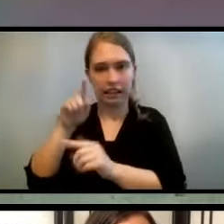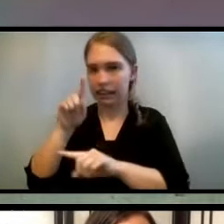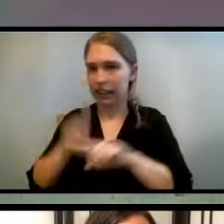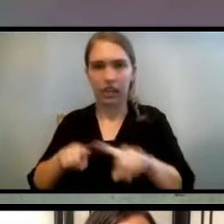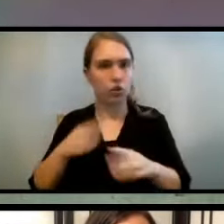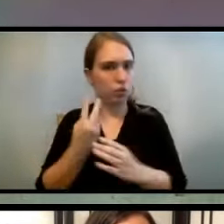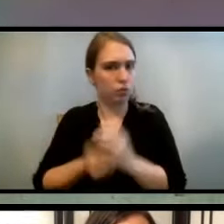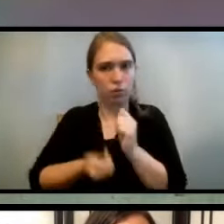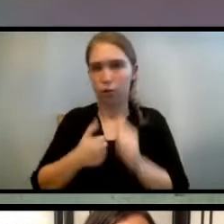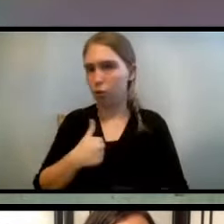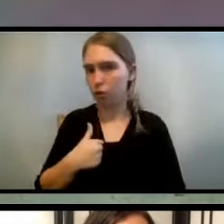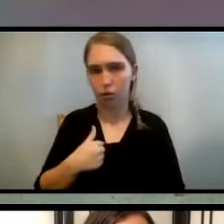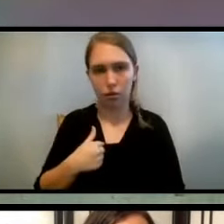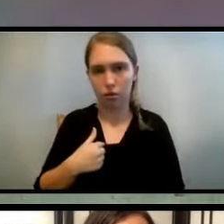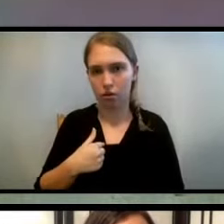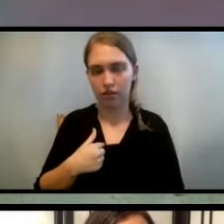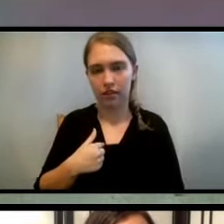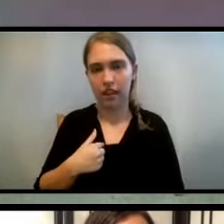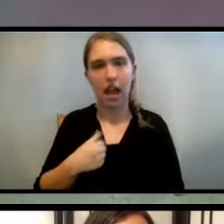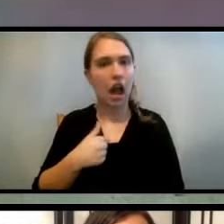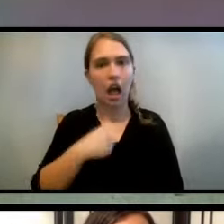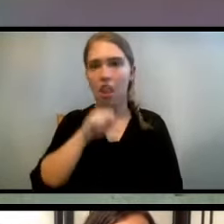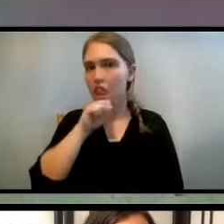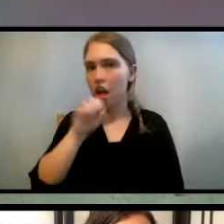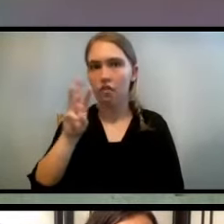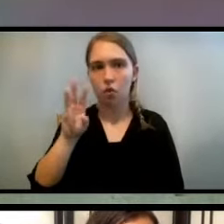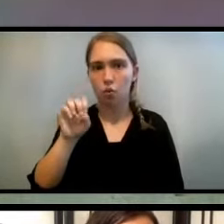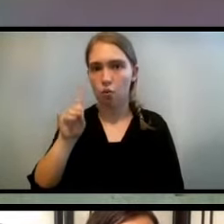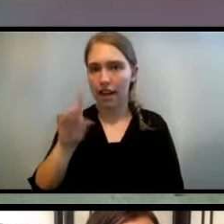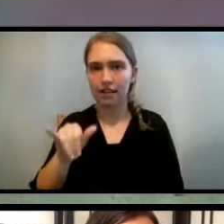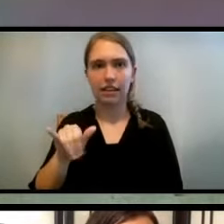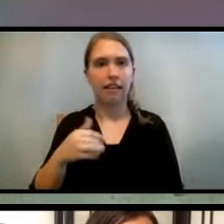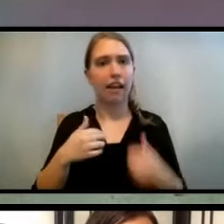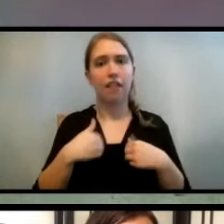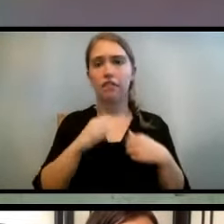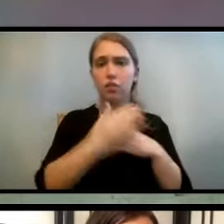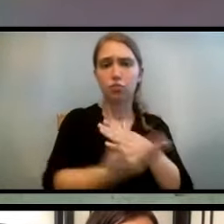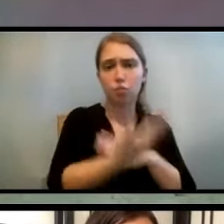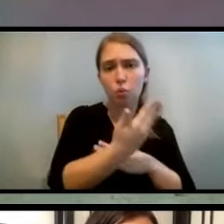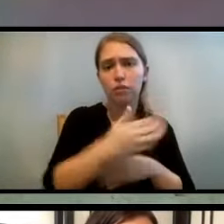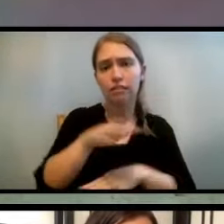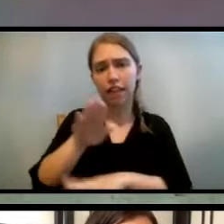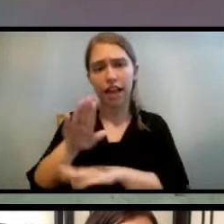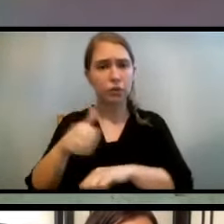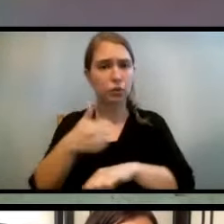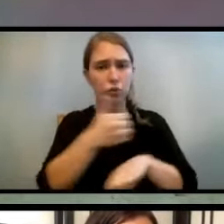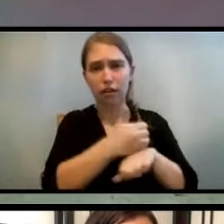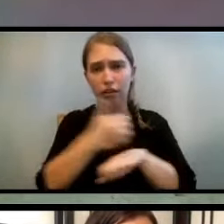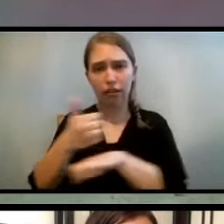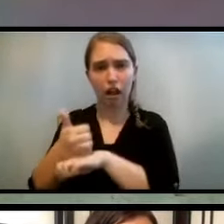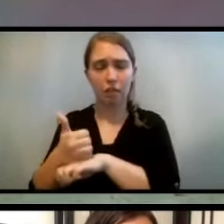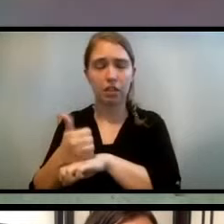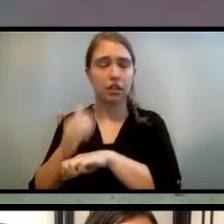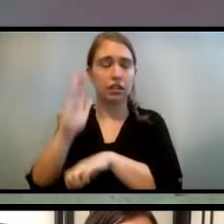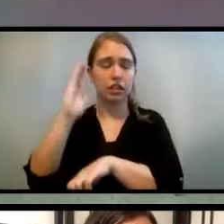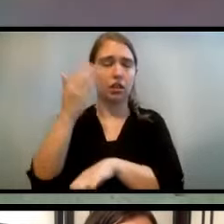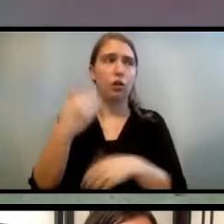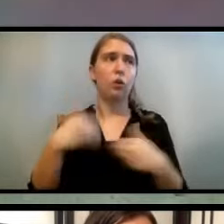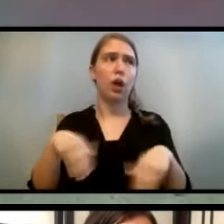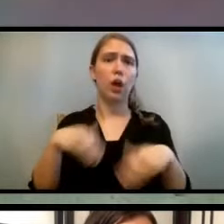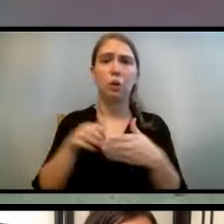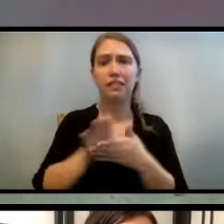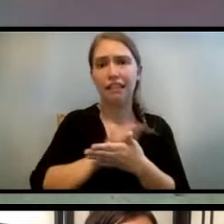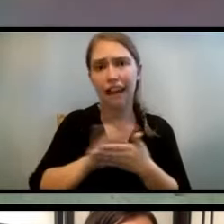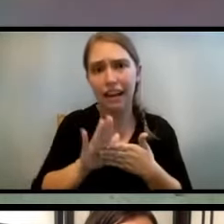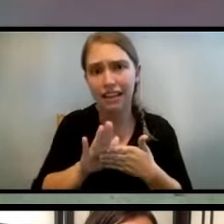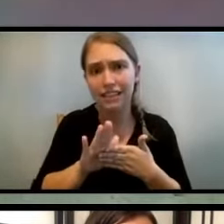I would love to do what Wendy does and just, you know, have mornings and afternoons, because that just sounds like the dream.